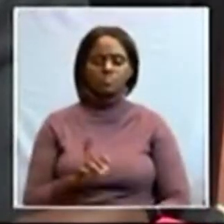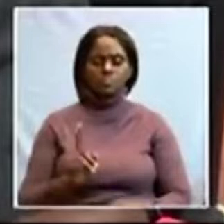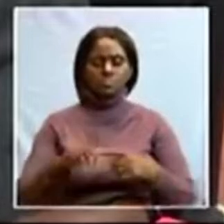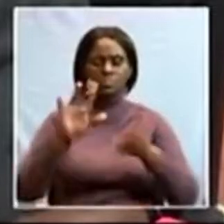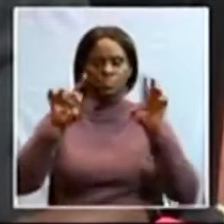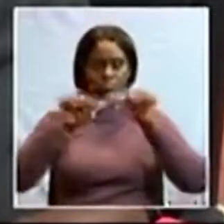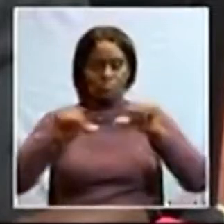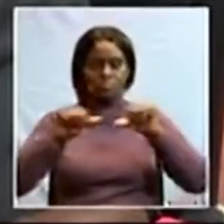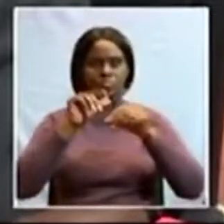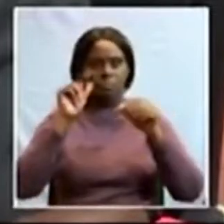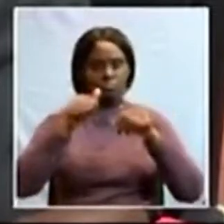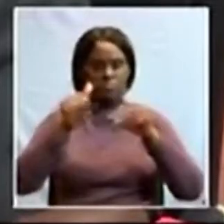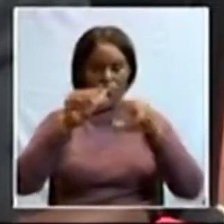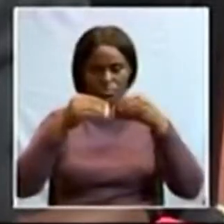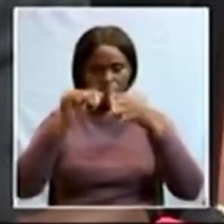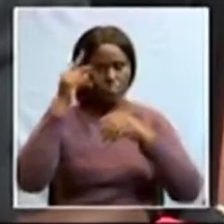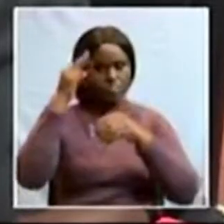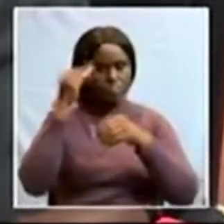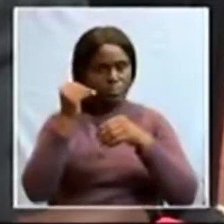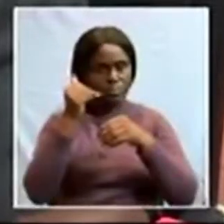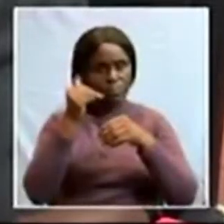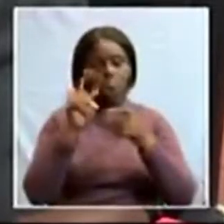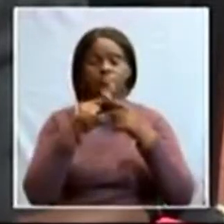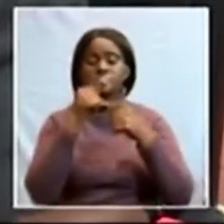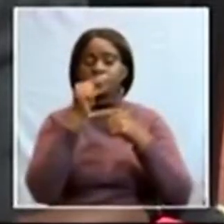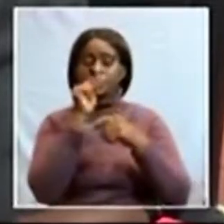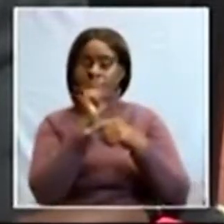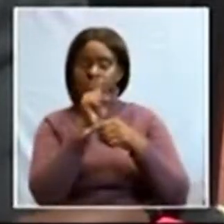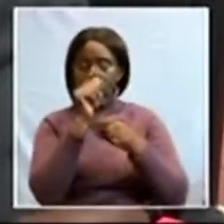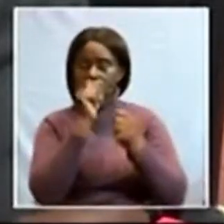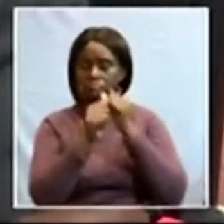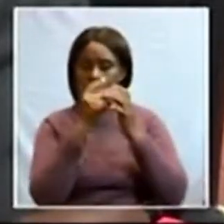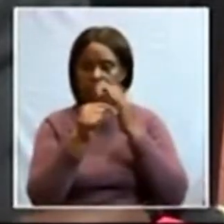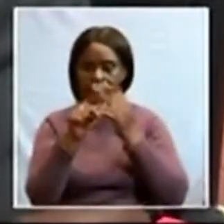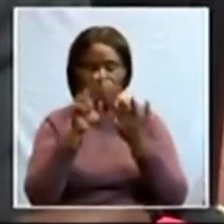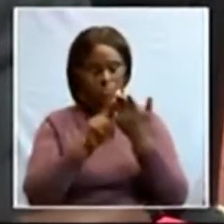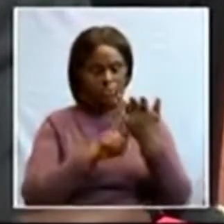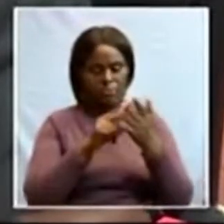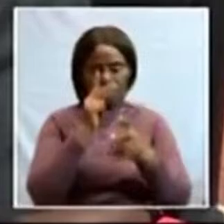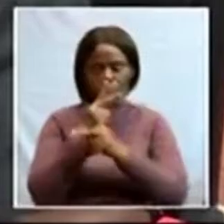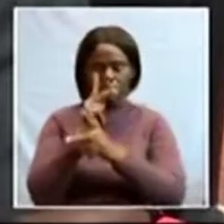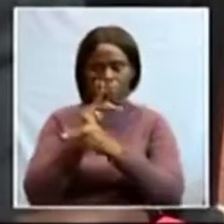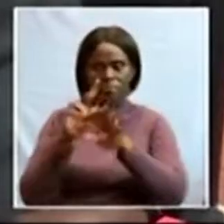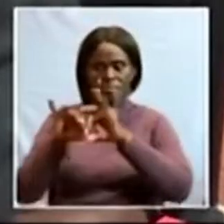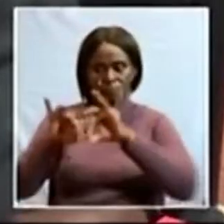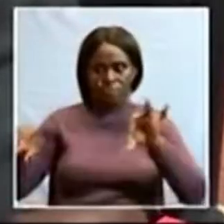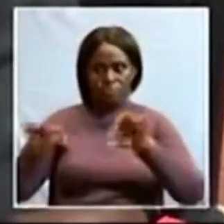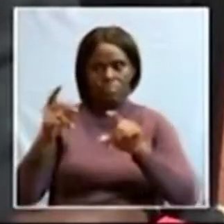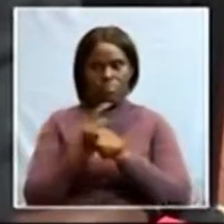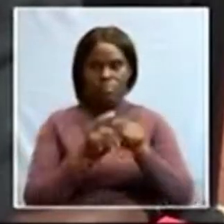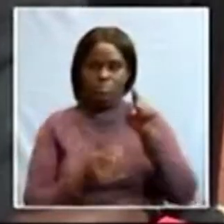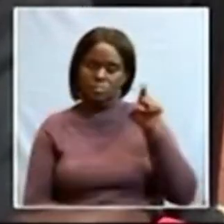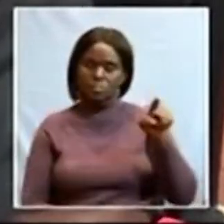auditors, in spite of you giving a reason to say this was because the minutes were kept separate